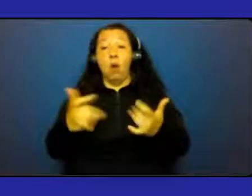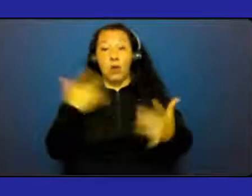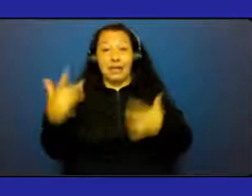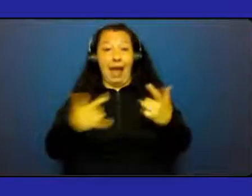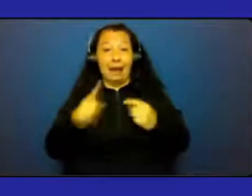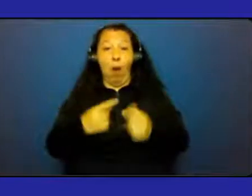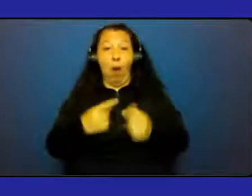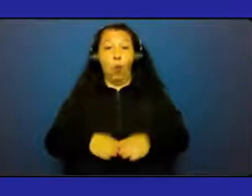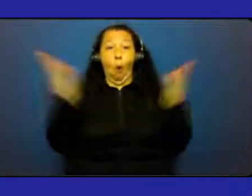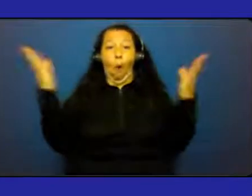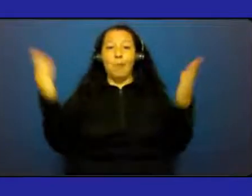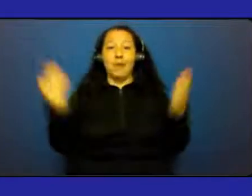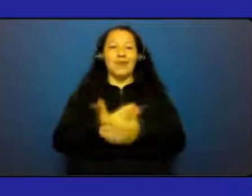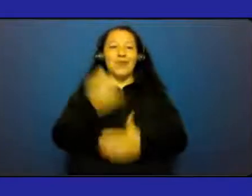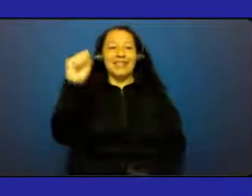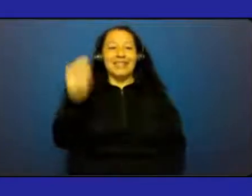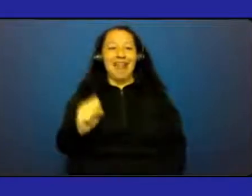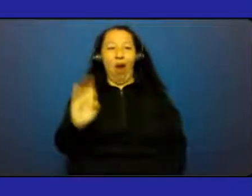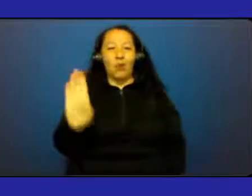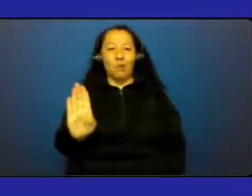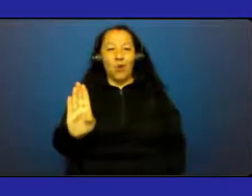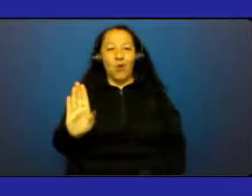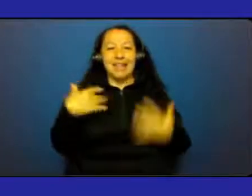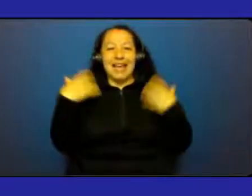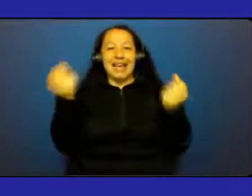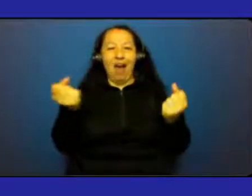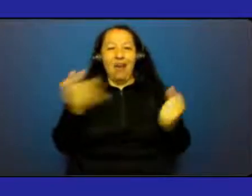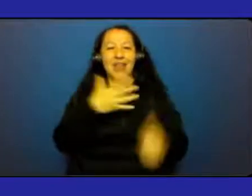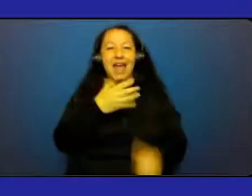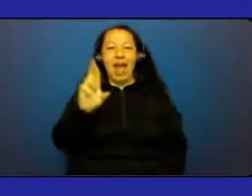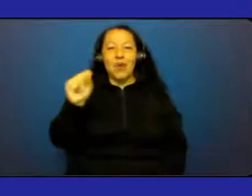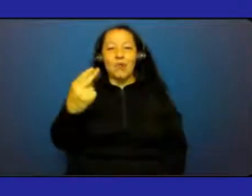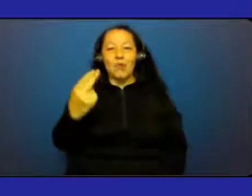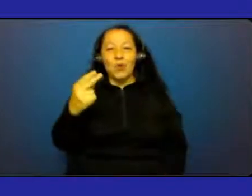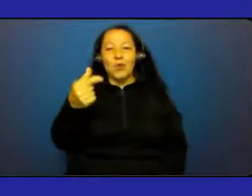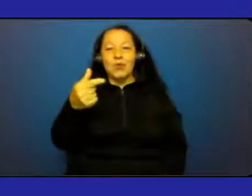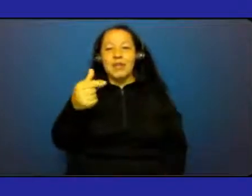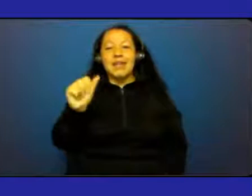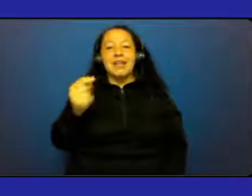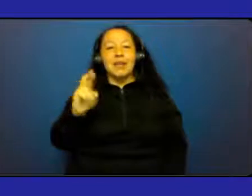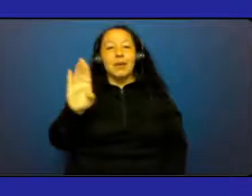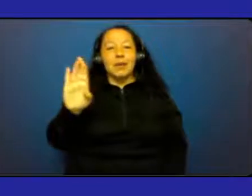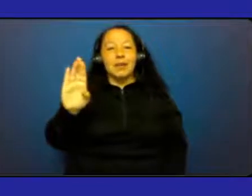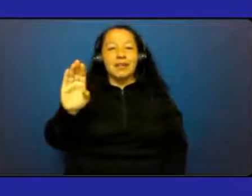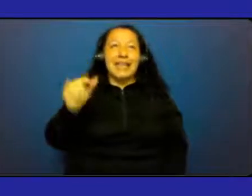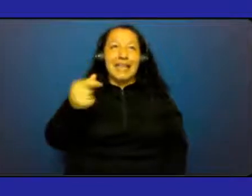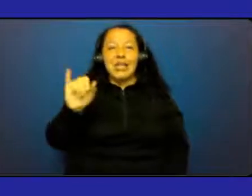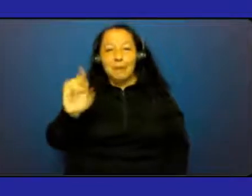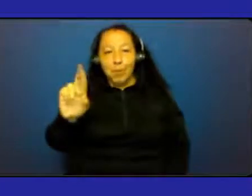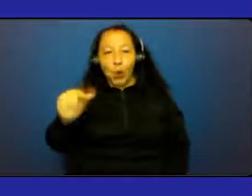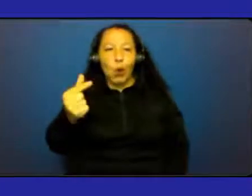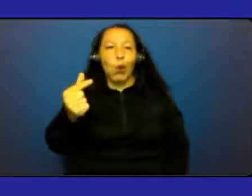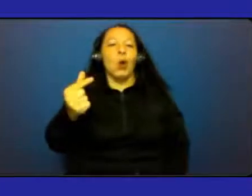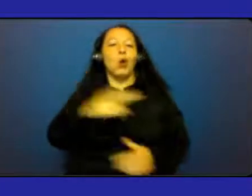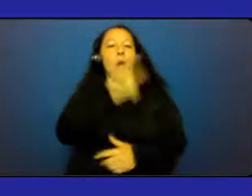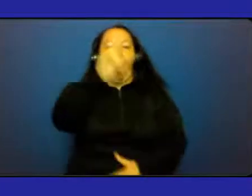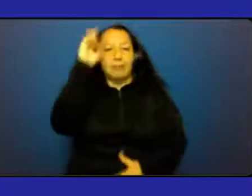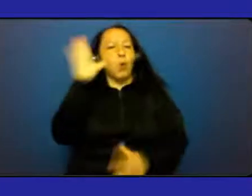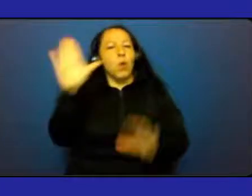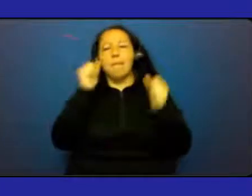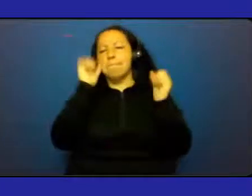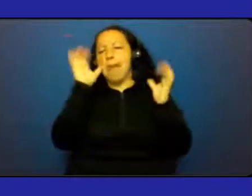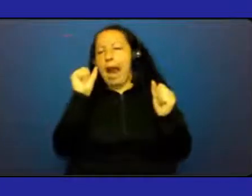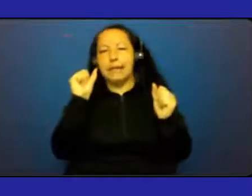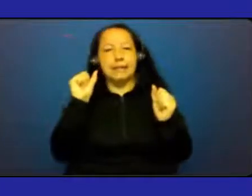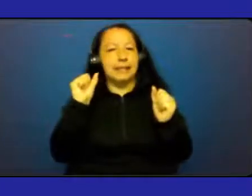South Brooklyn Health and the Ruth Bader Ginsburg Hospital. It's going to be an amazing hospital, physical